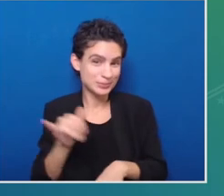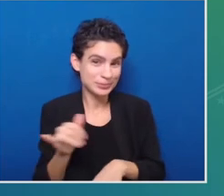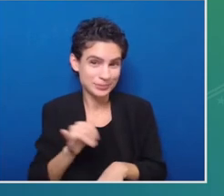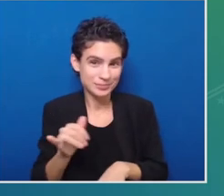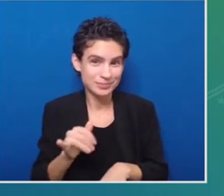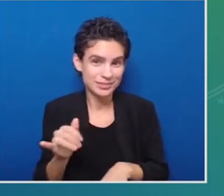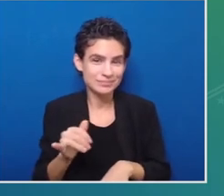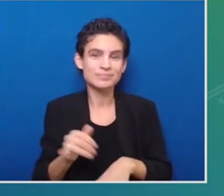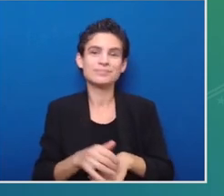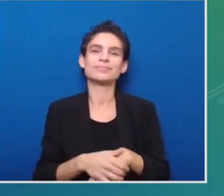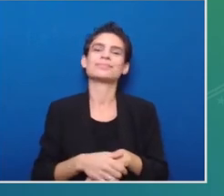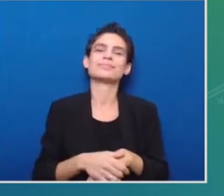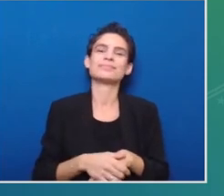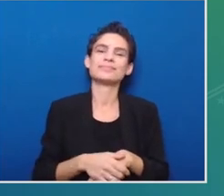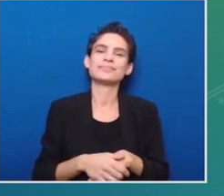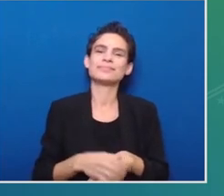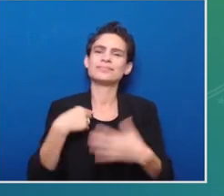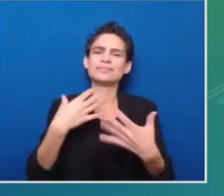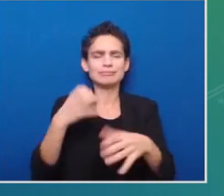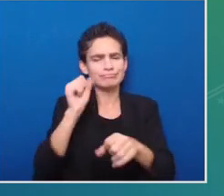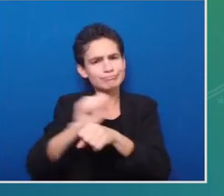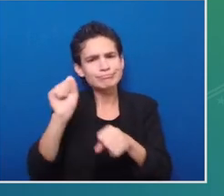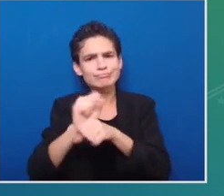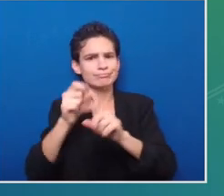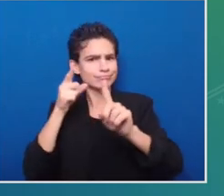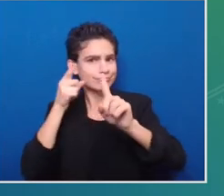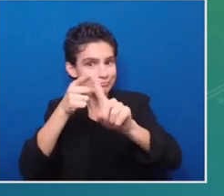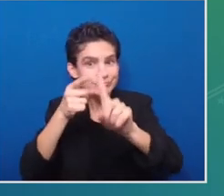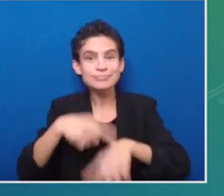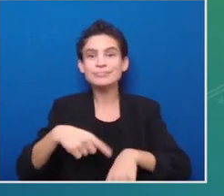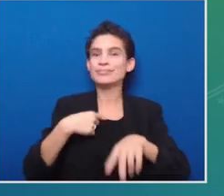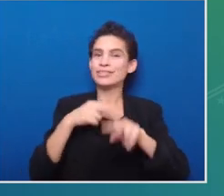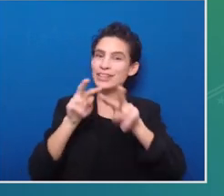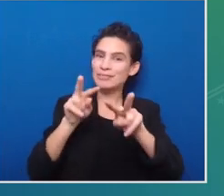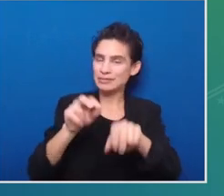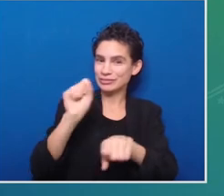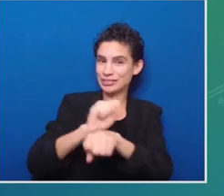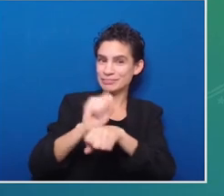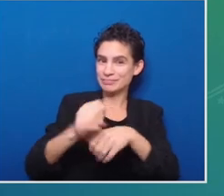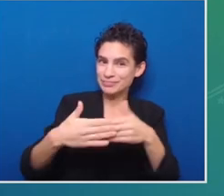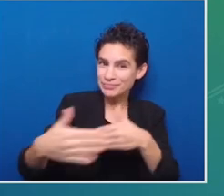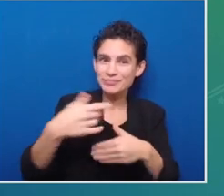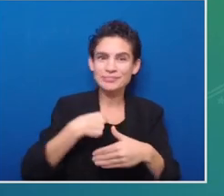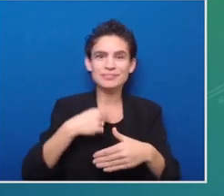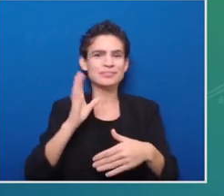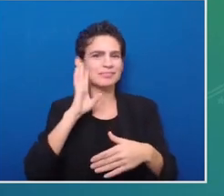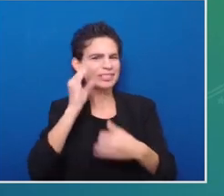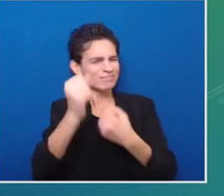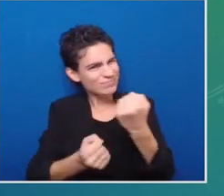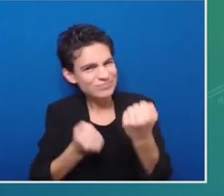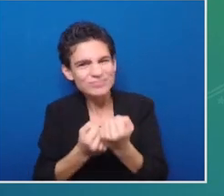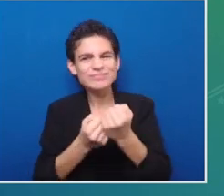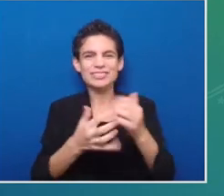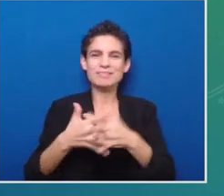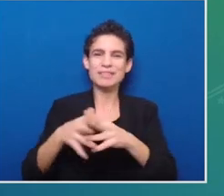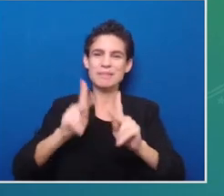together. I look forward to continuing this work on behalf of the American people. So thank you.